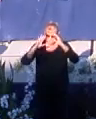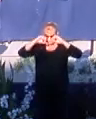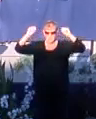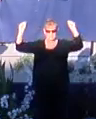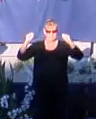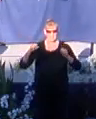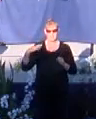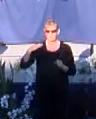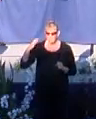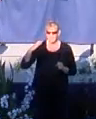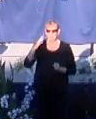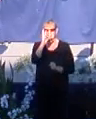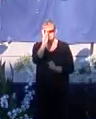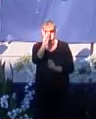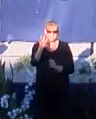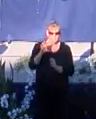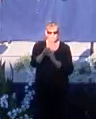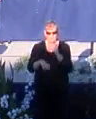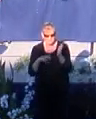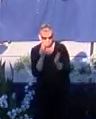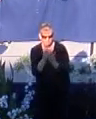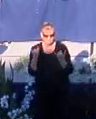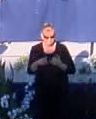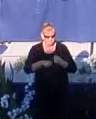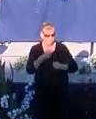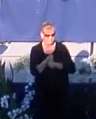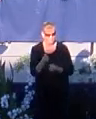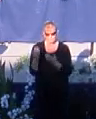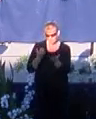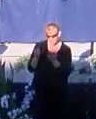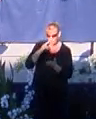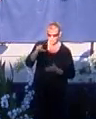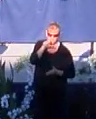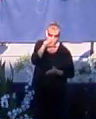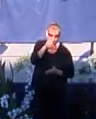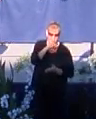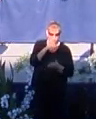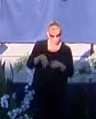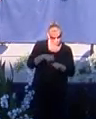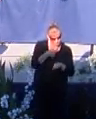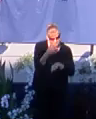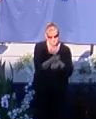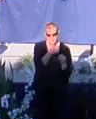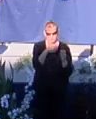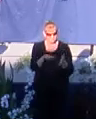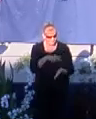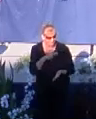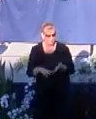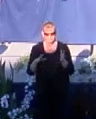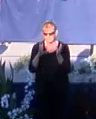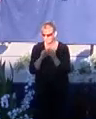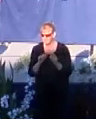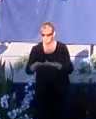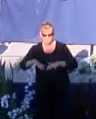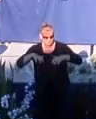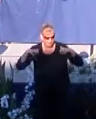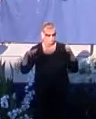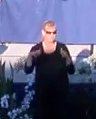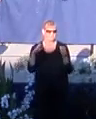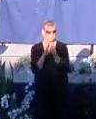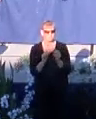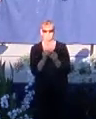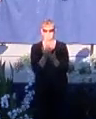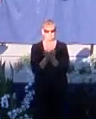over 600 hours this year in service to Chiawana in organizing dances, assemblies, meetings, and various school